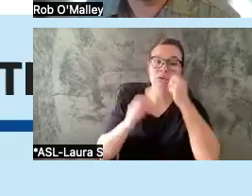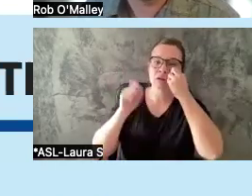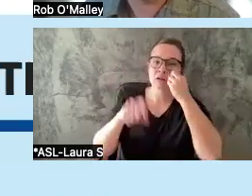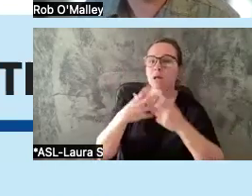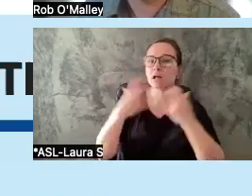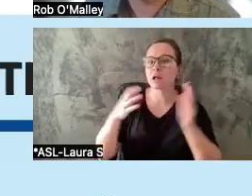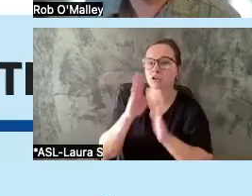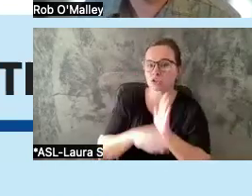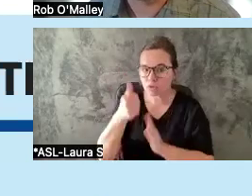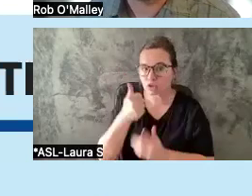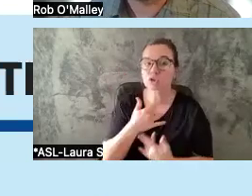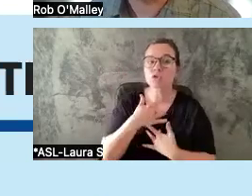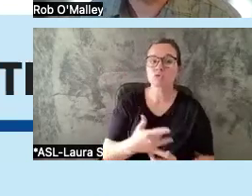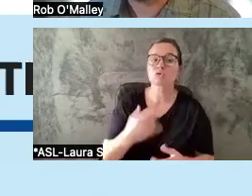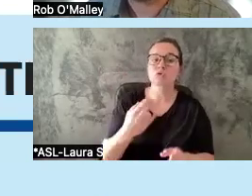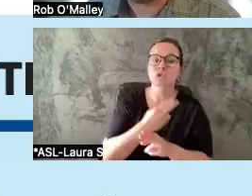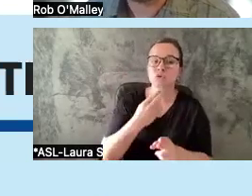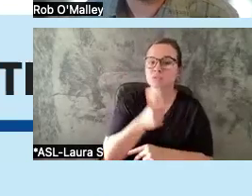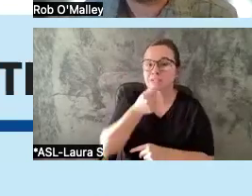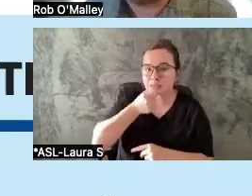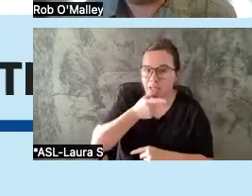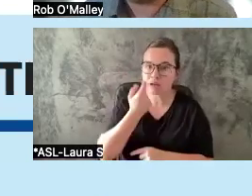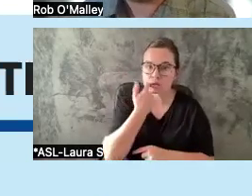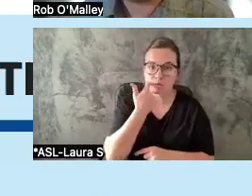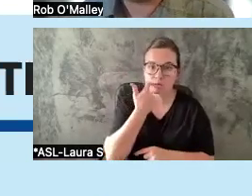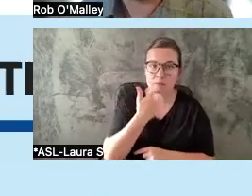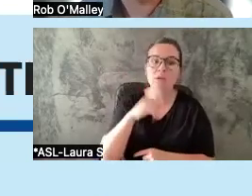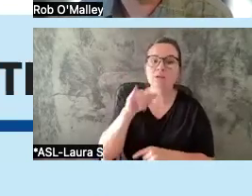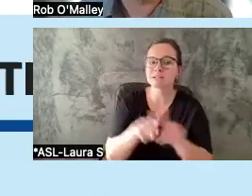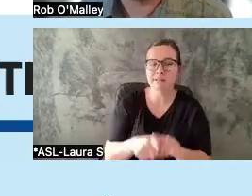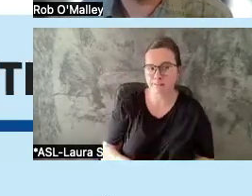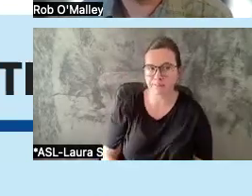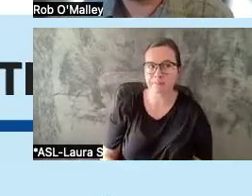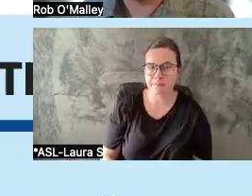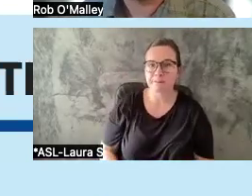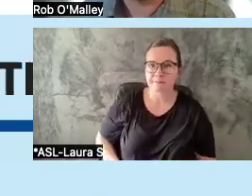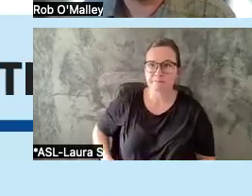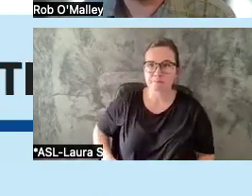cheaper, typically use a spit sample or a cheek swab, but they're after the same thing. They're after,